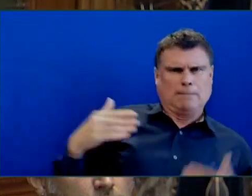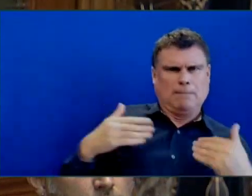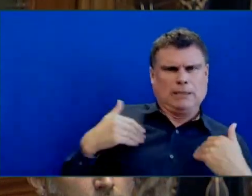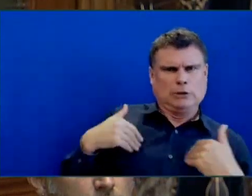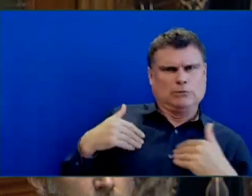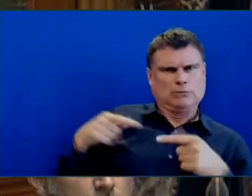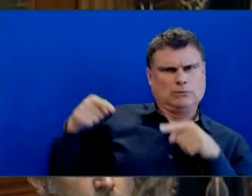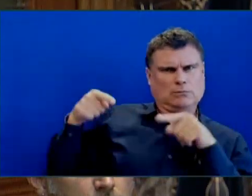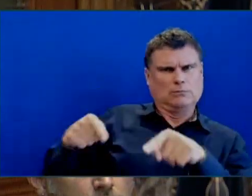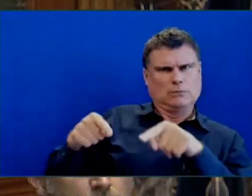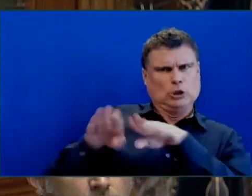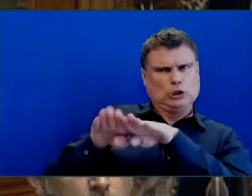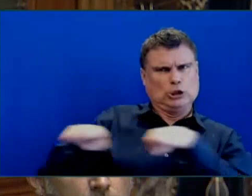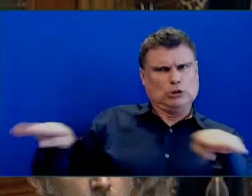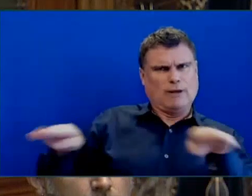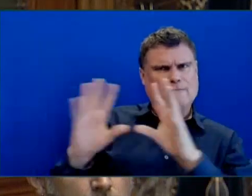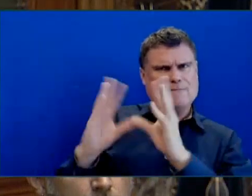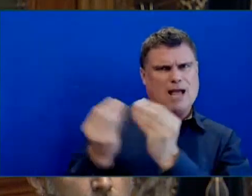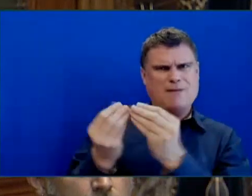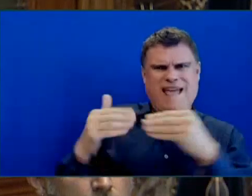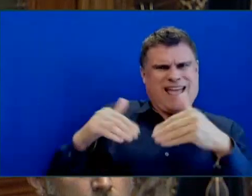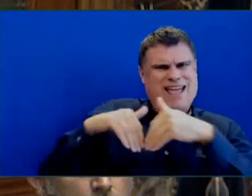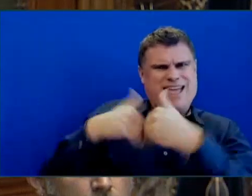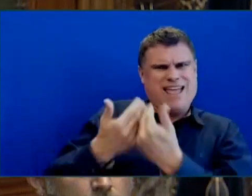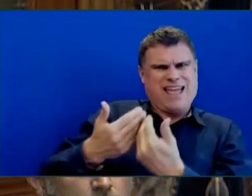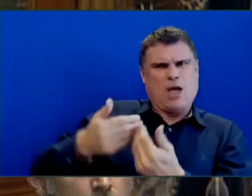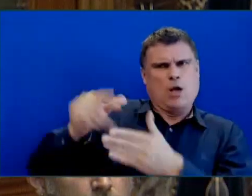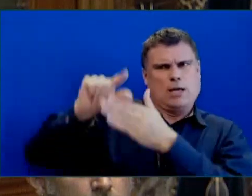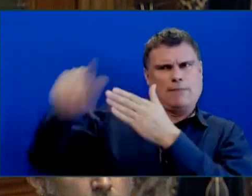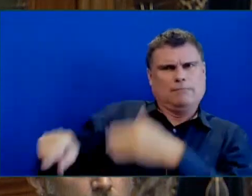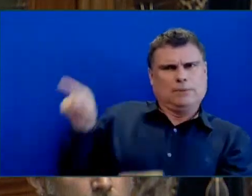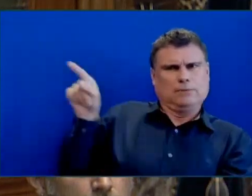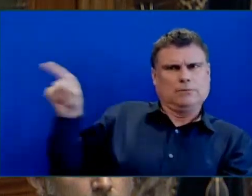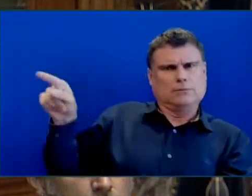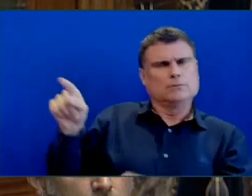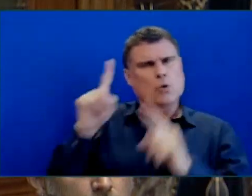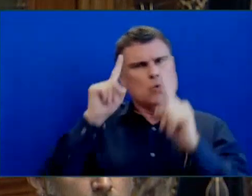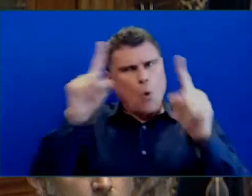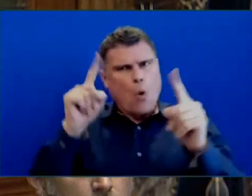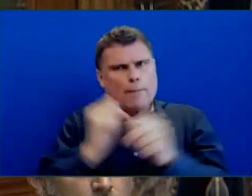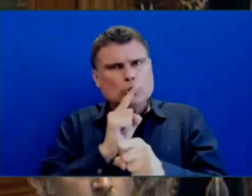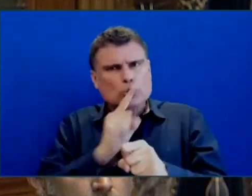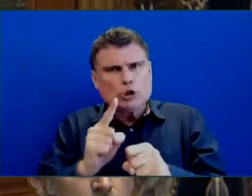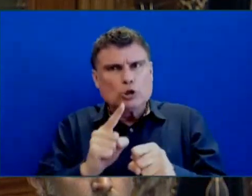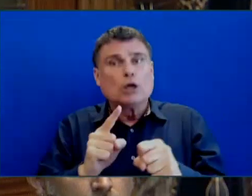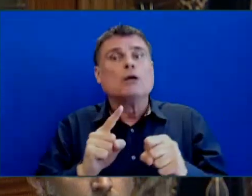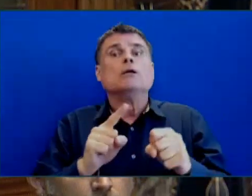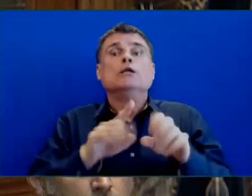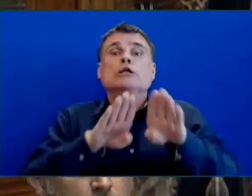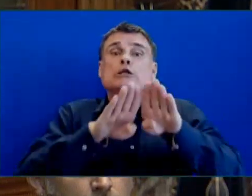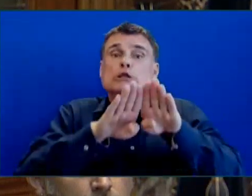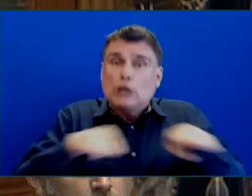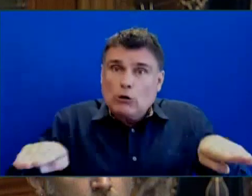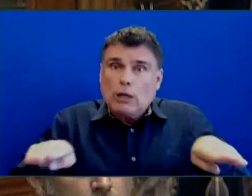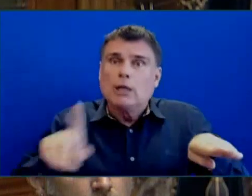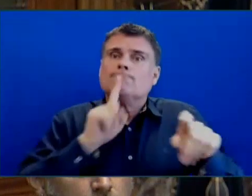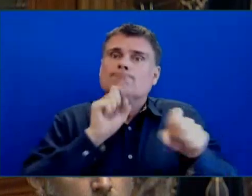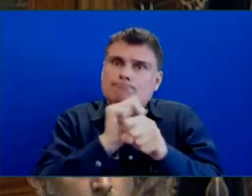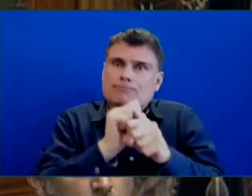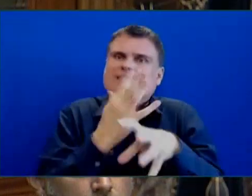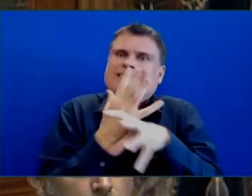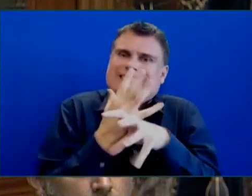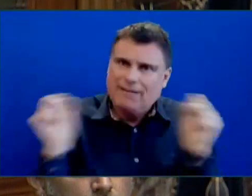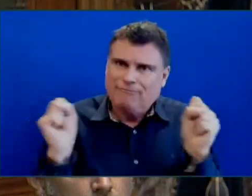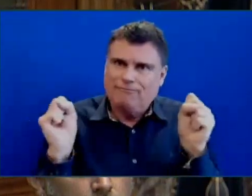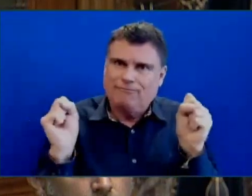government ensure the safety and well-being of children that it is supposed to be caring for when they don't know where